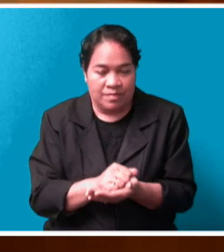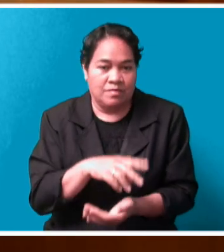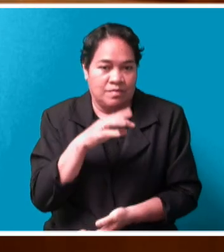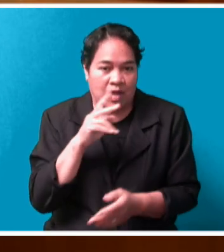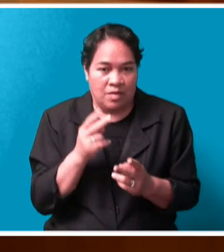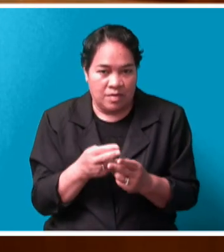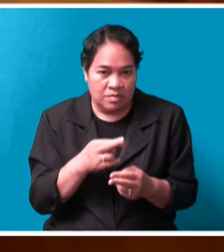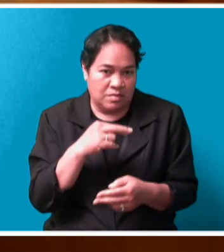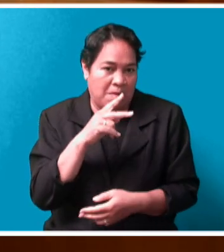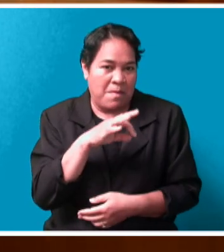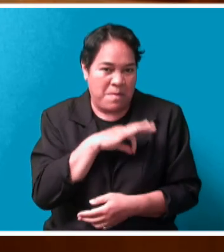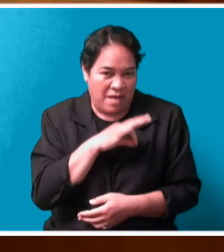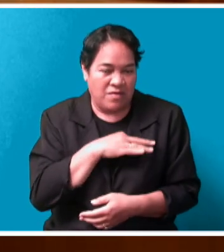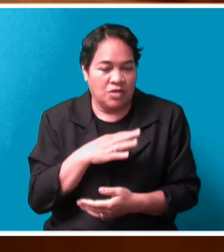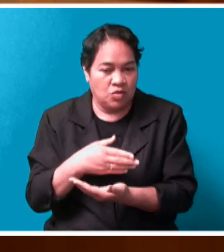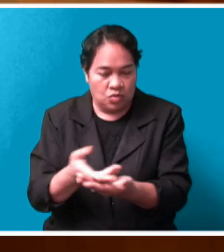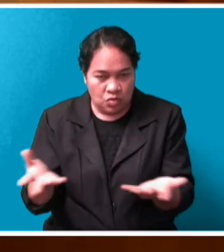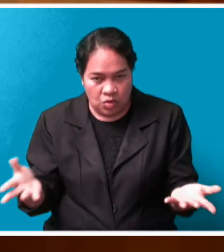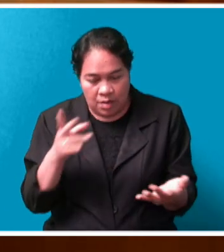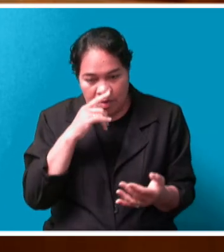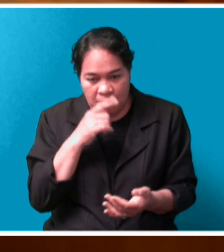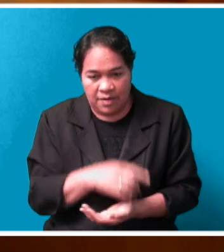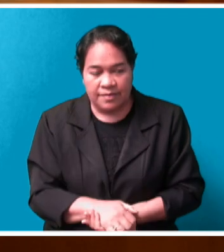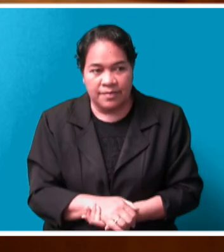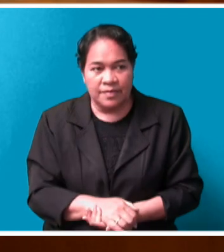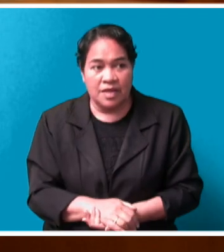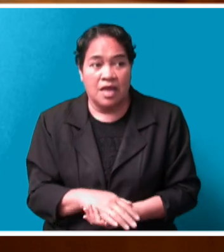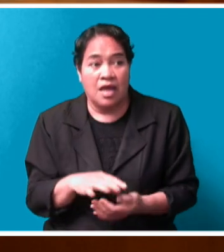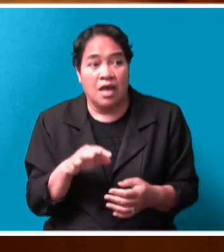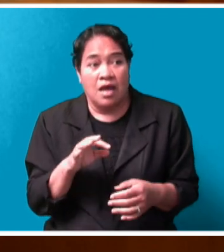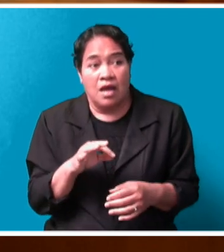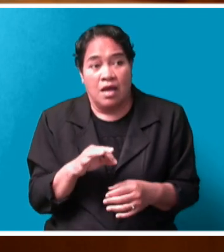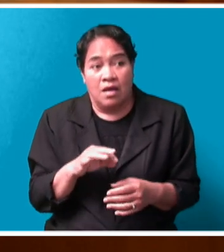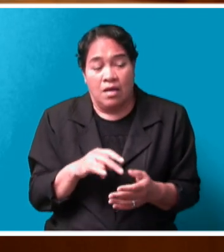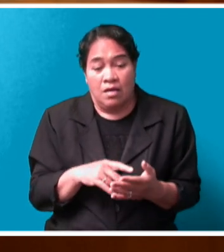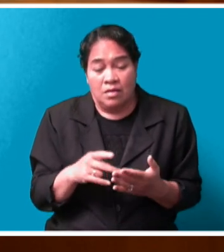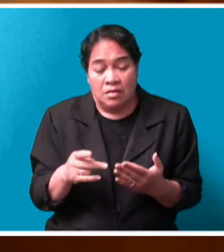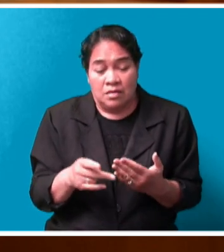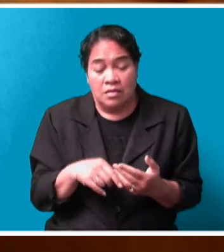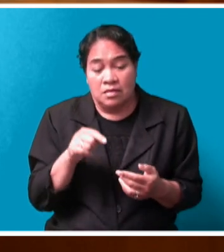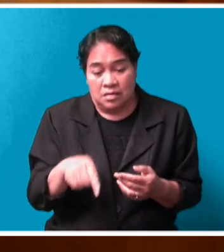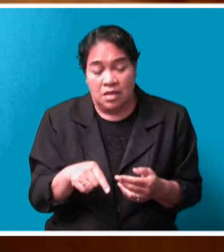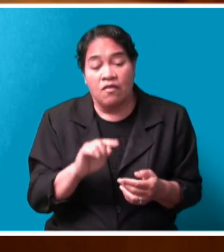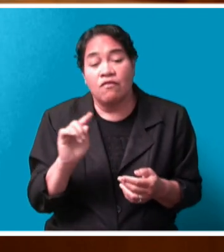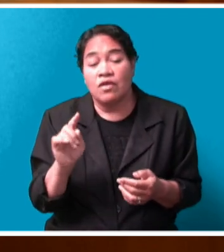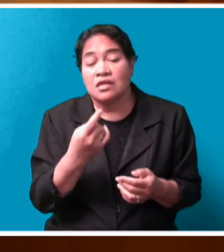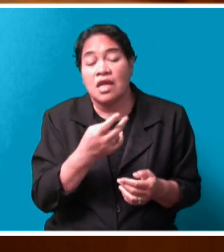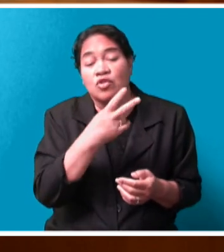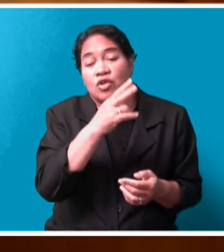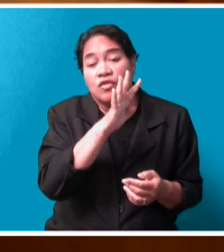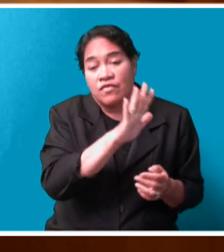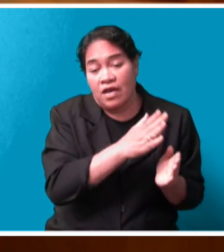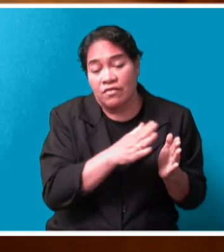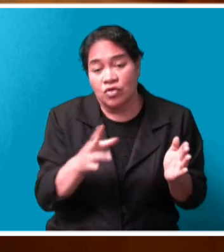Mr. Speaker, sir, project selection is guided first and foremost by the National Development Plan